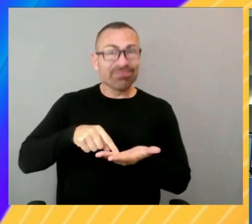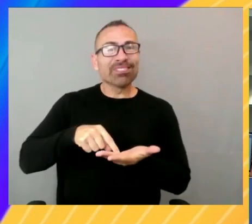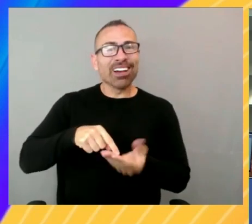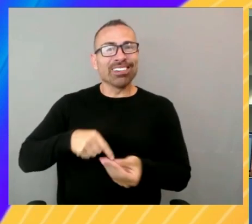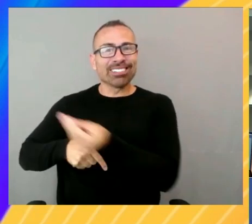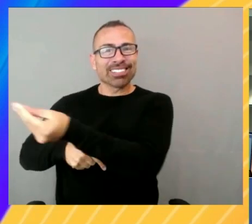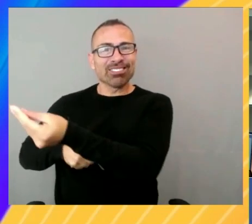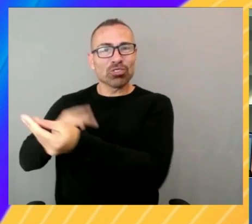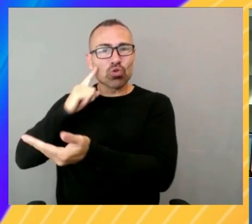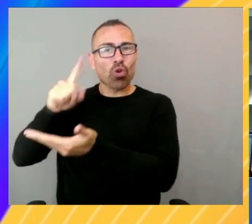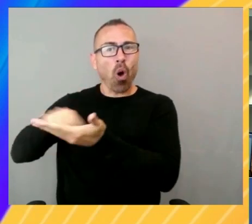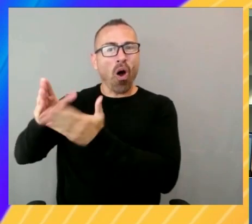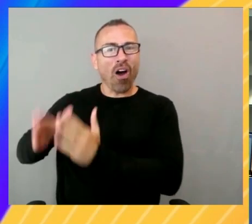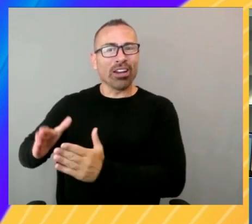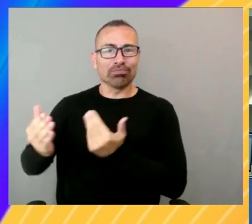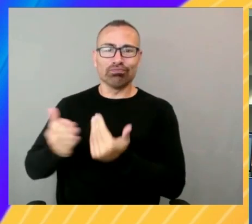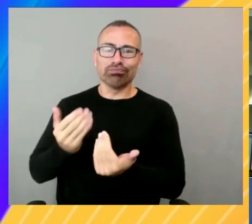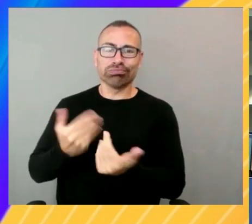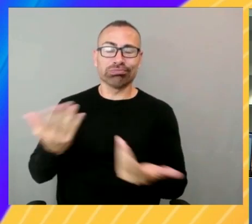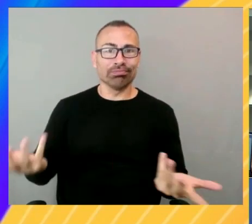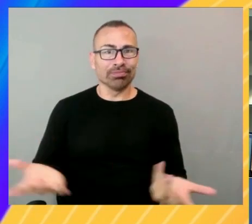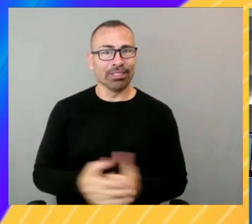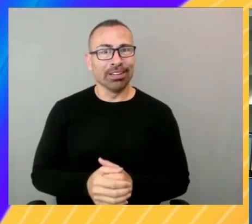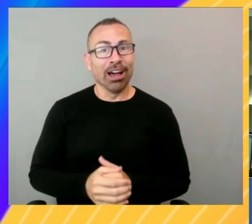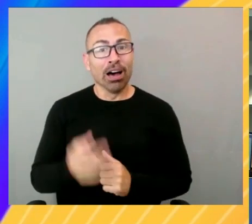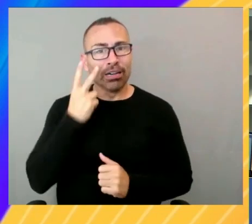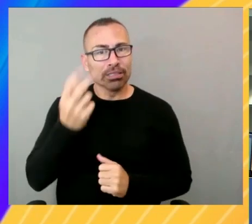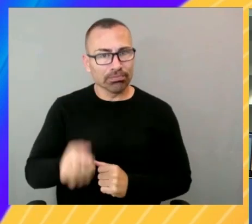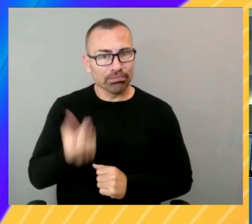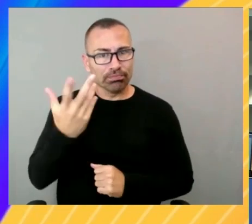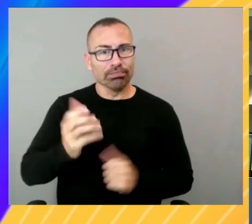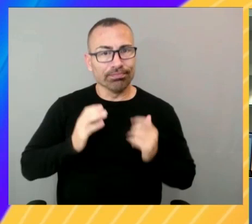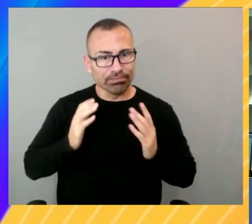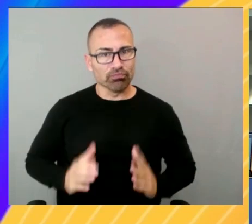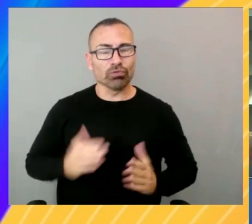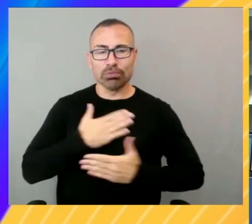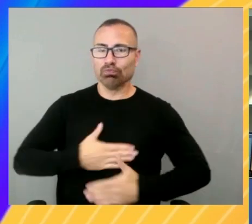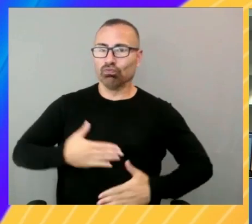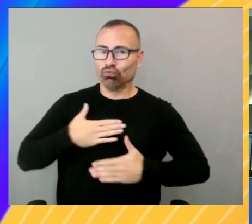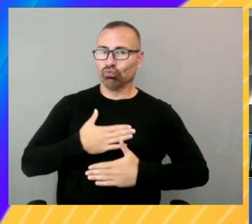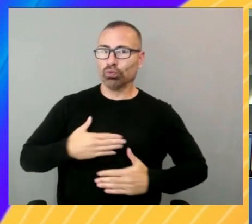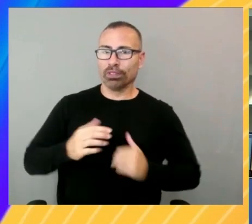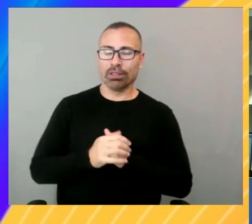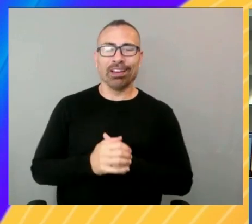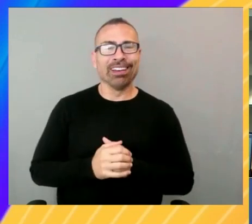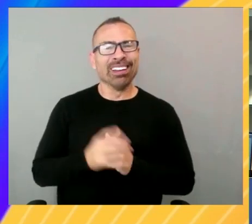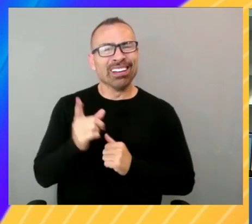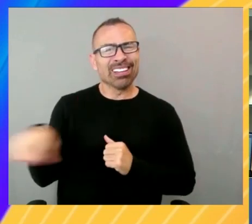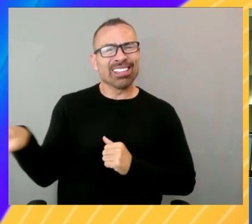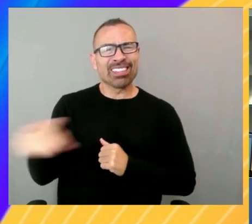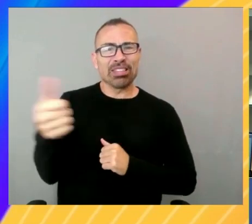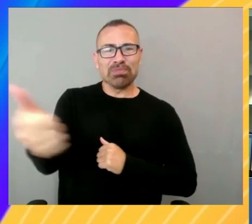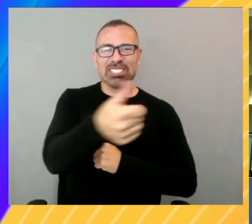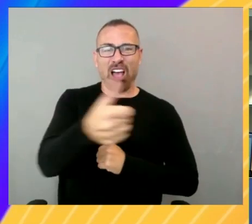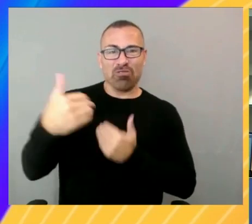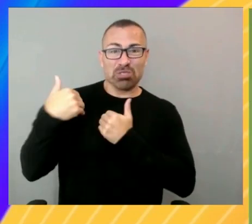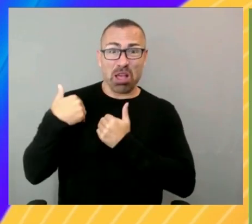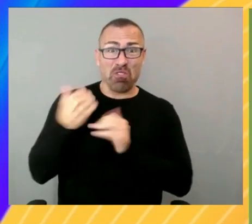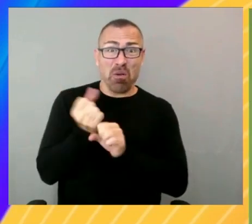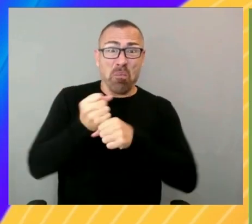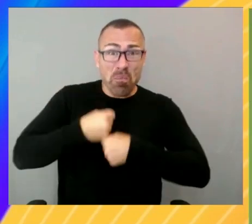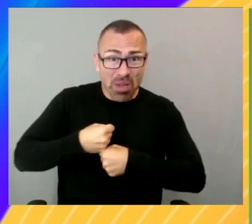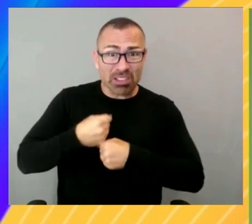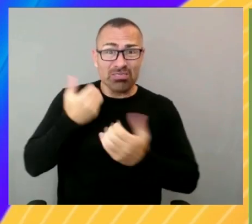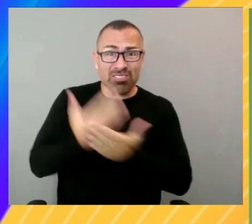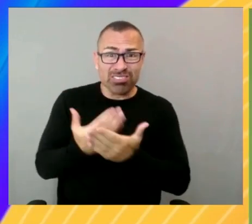lot of customers really enjoying that, getting used to not having to produce all of that evidence on their own. Yeah, I mean, Audit